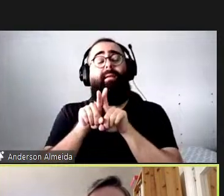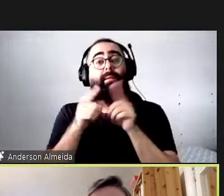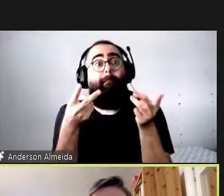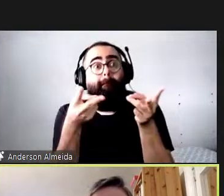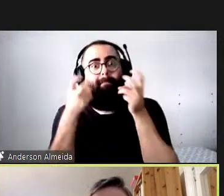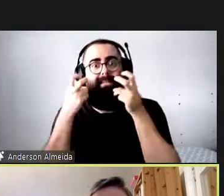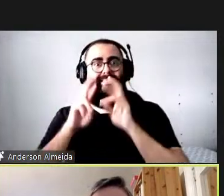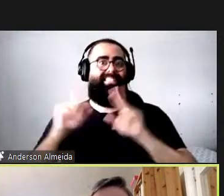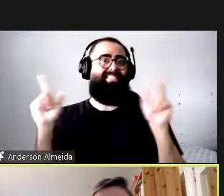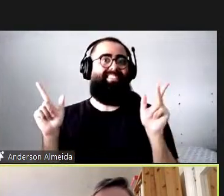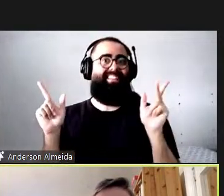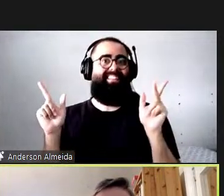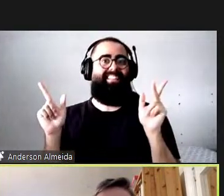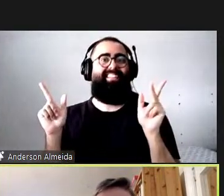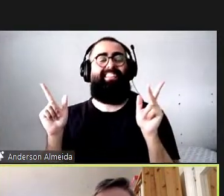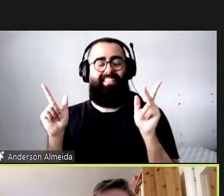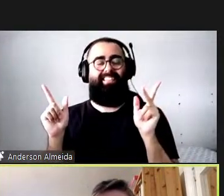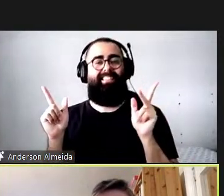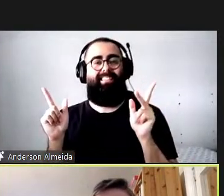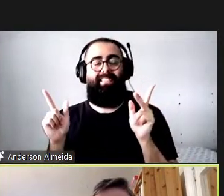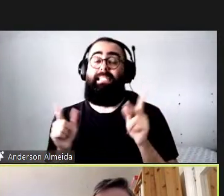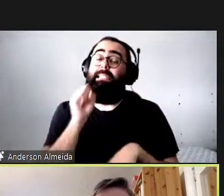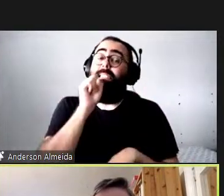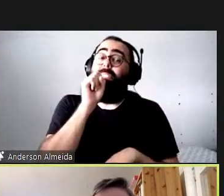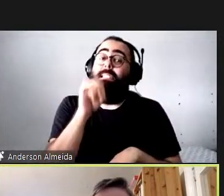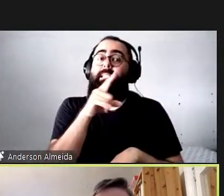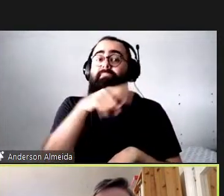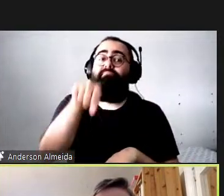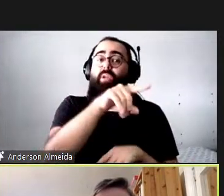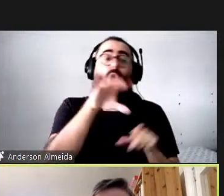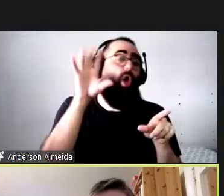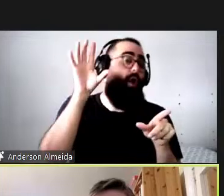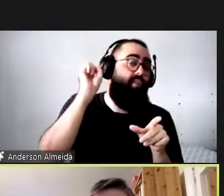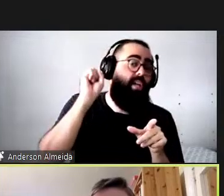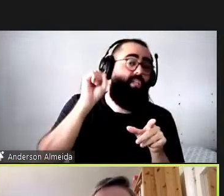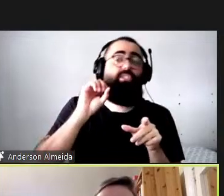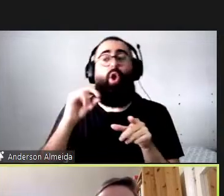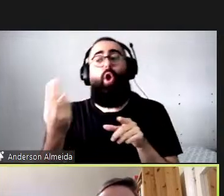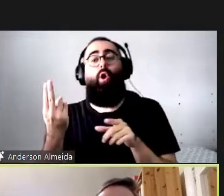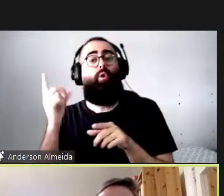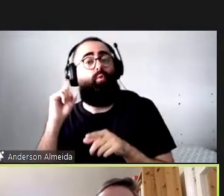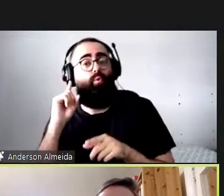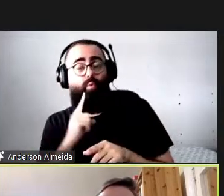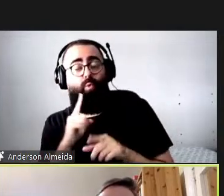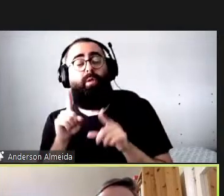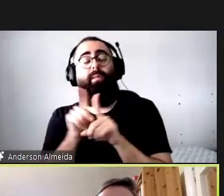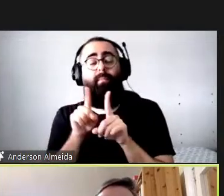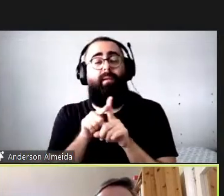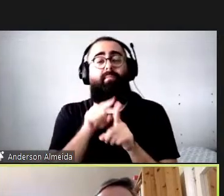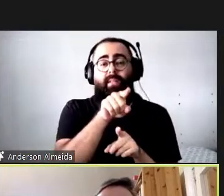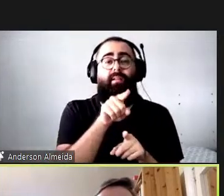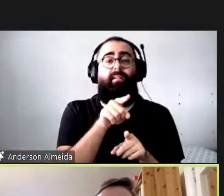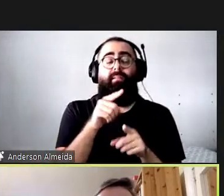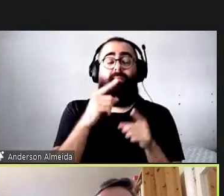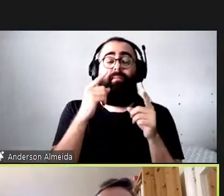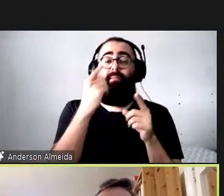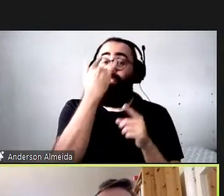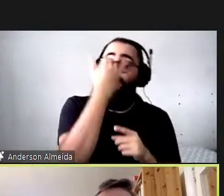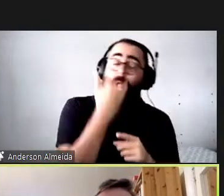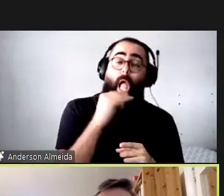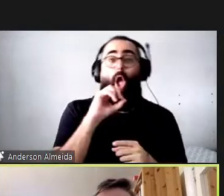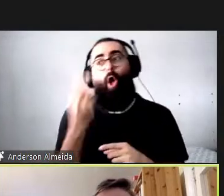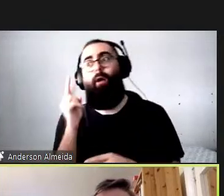that whether we are hearing or deaf, whether we are blind or sighted, the way that